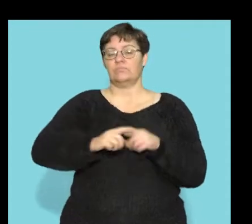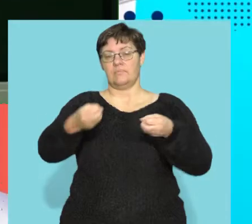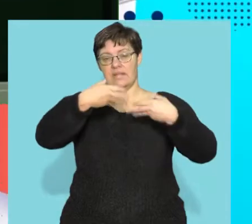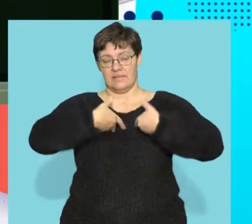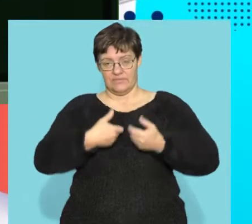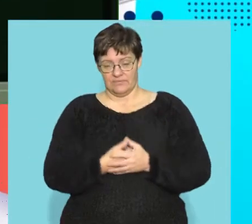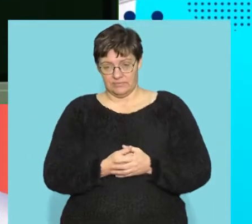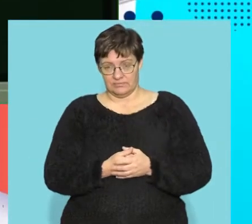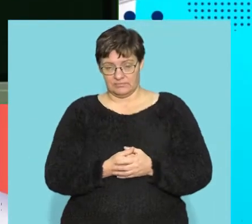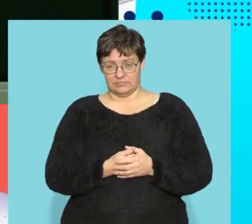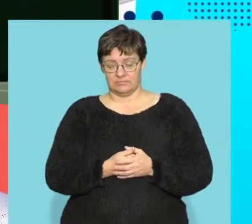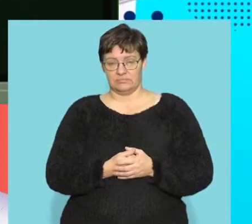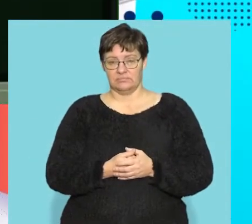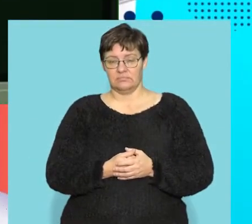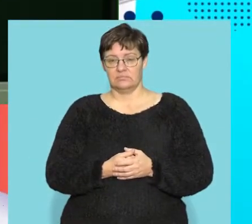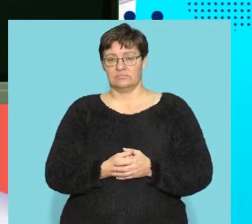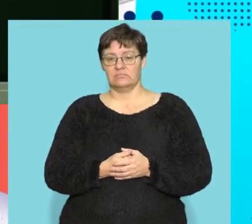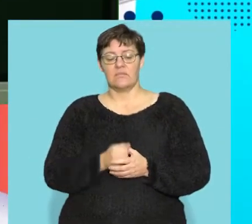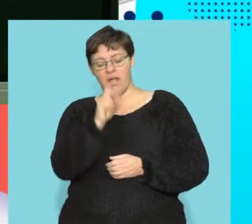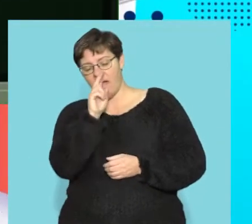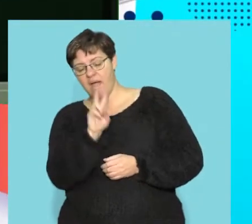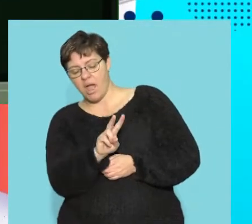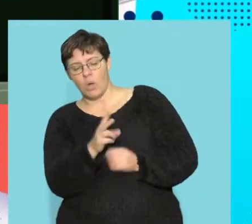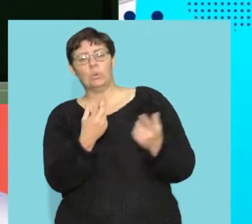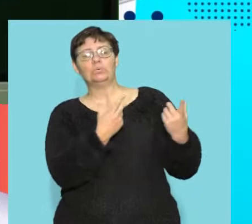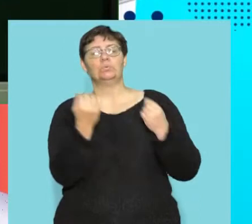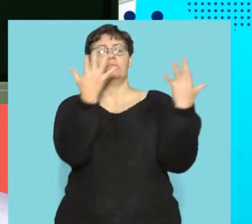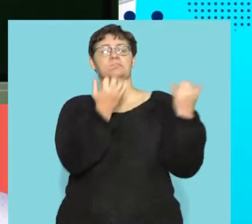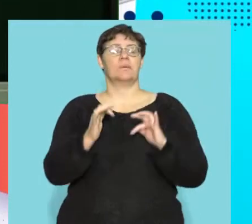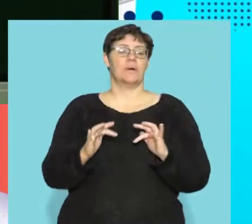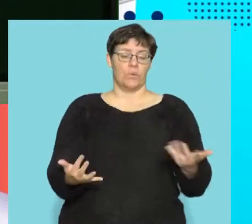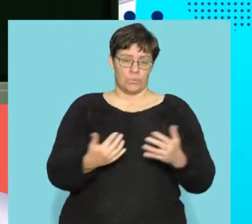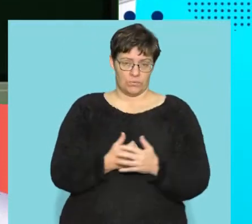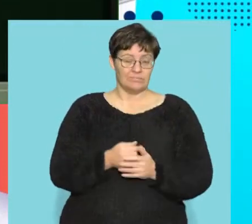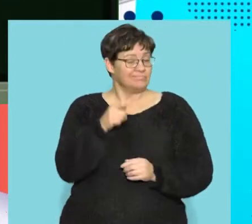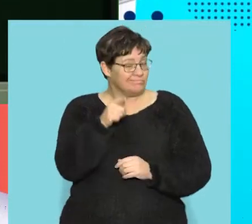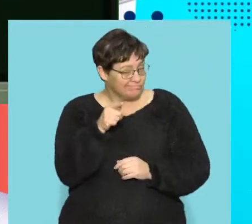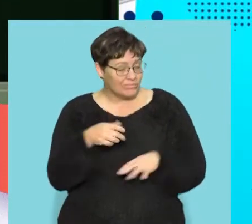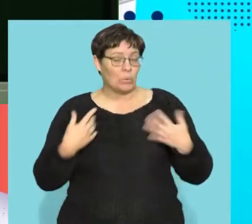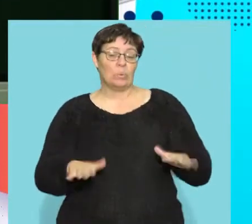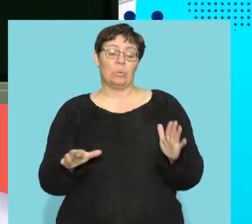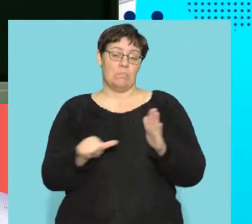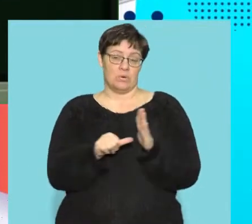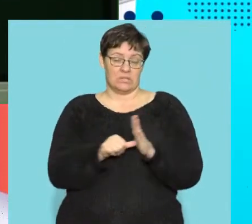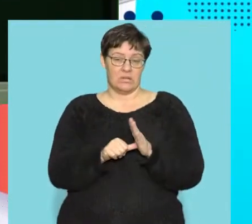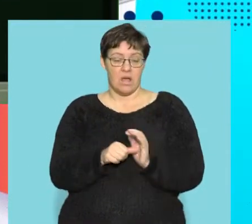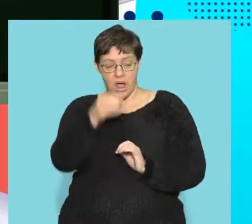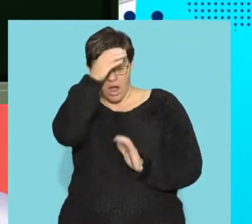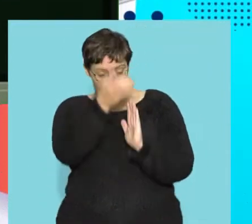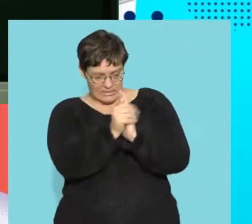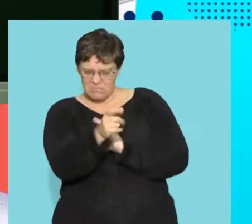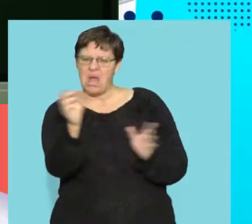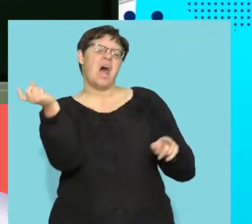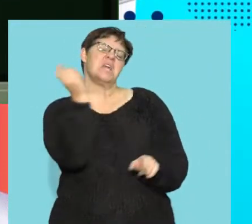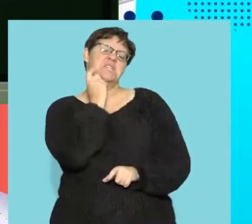you. Let's watch how we go about doing this calculation. Very important. Once you master it, piece